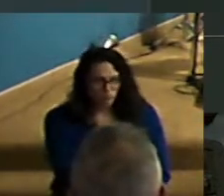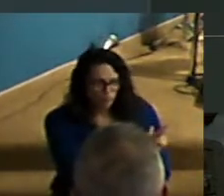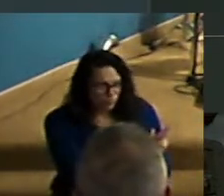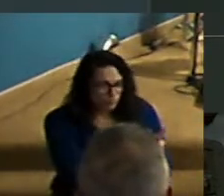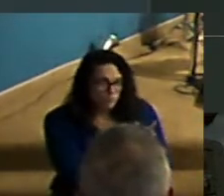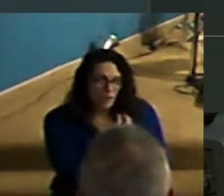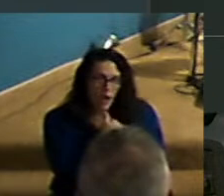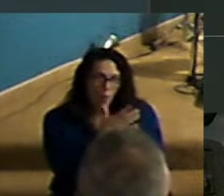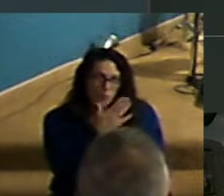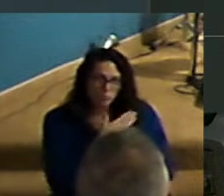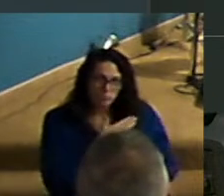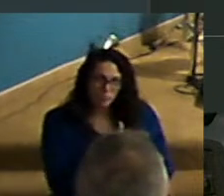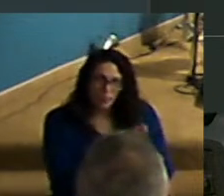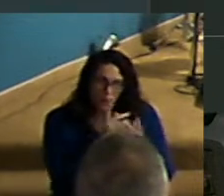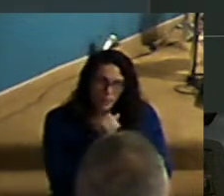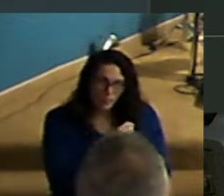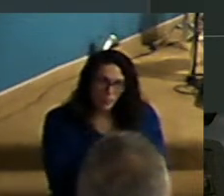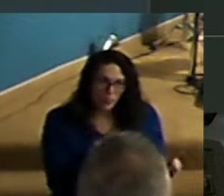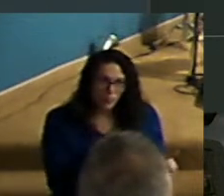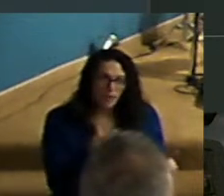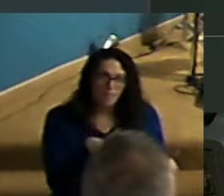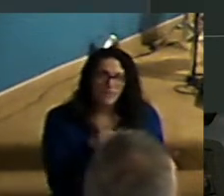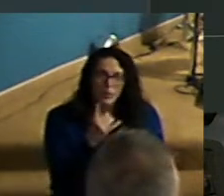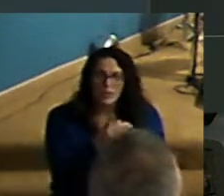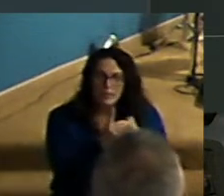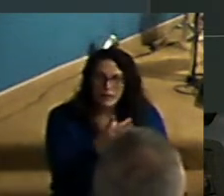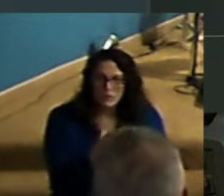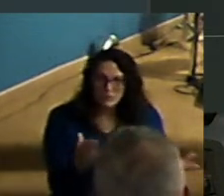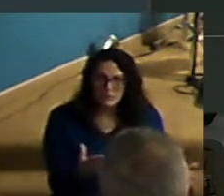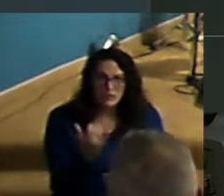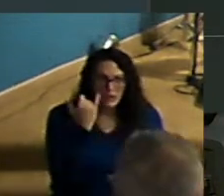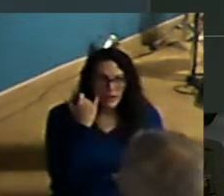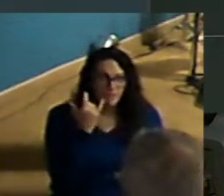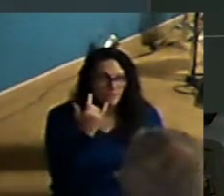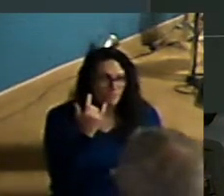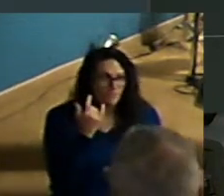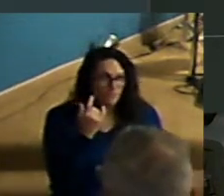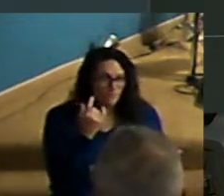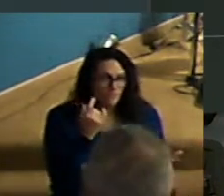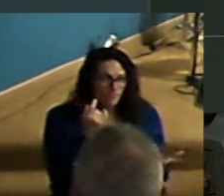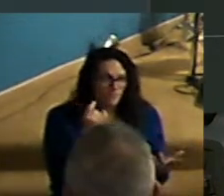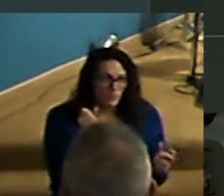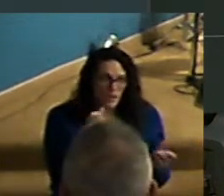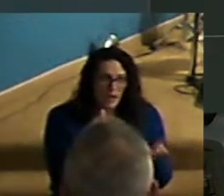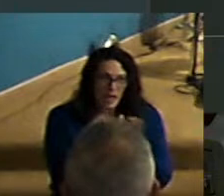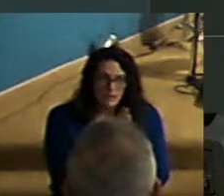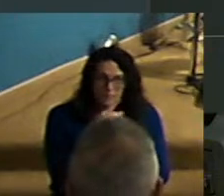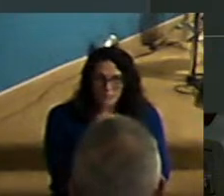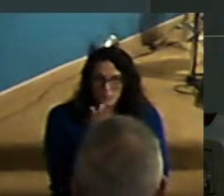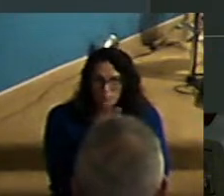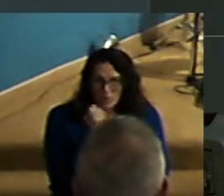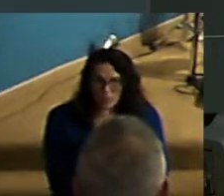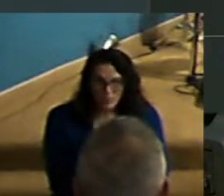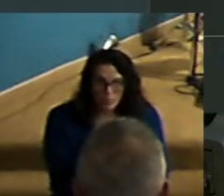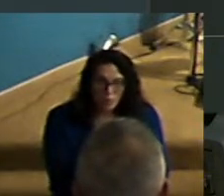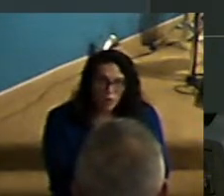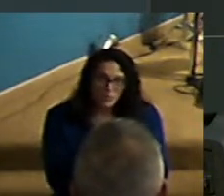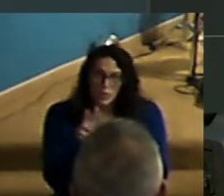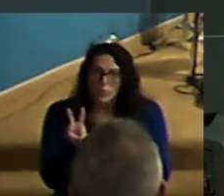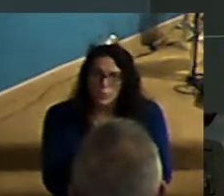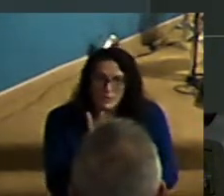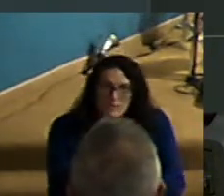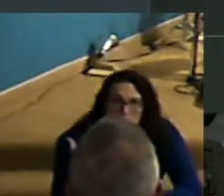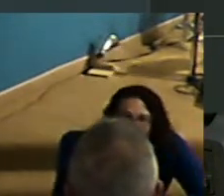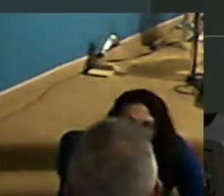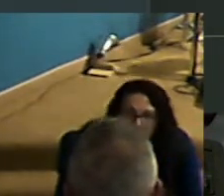you. Find one of the leaders here that you respect. Ask them to pray with you. I also want to let you know that on Wednesday we